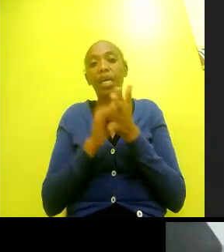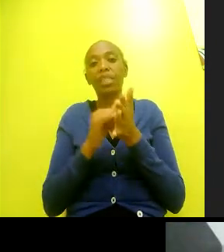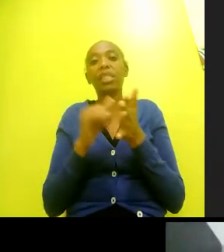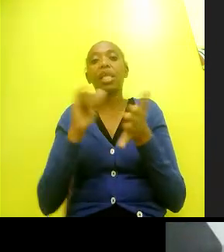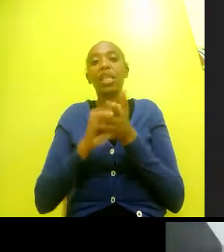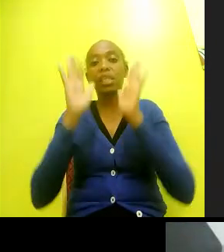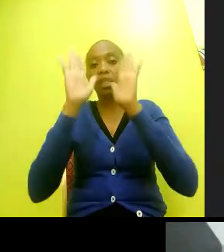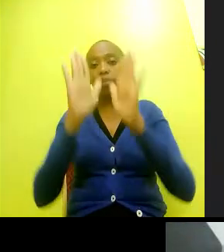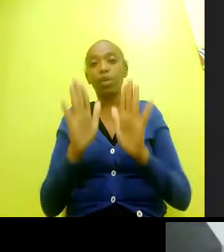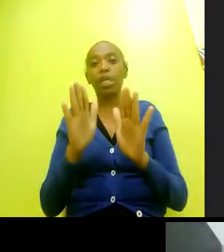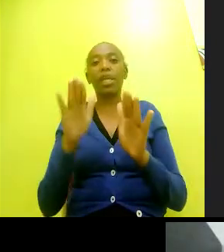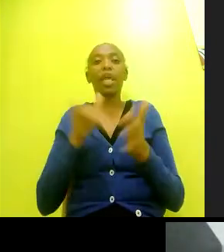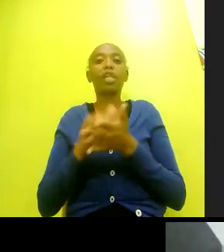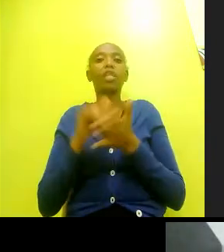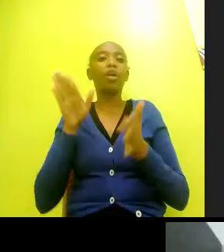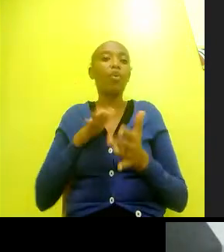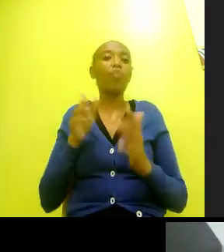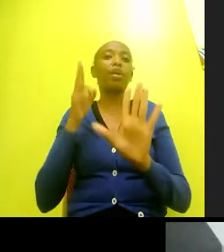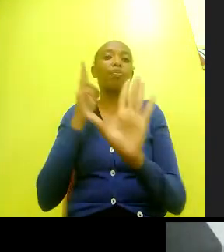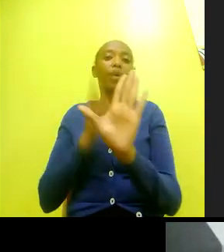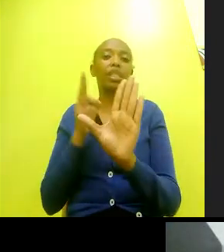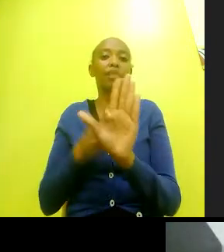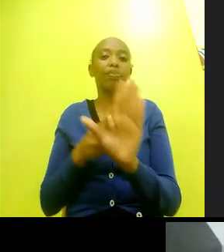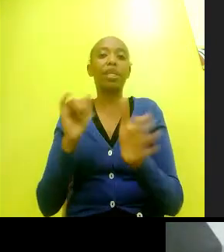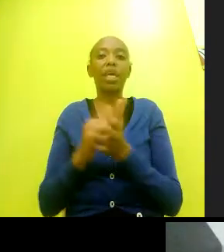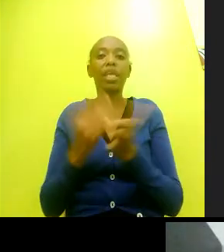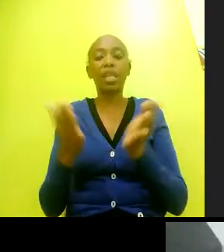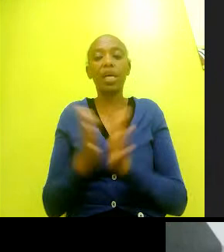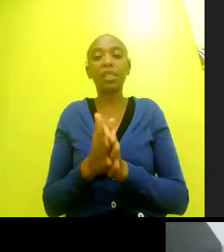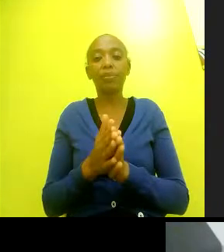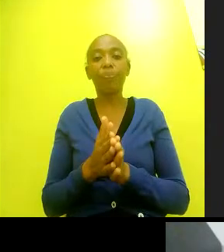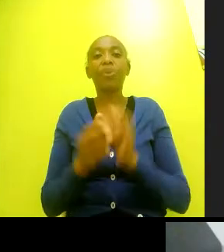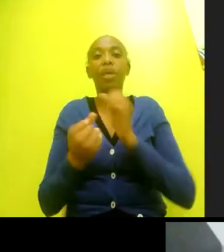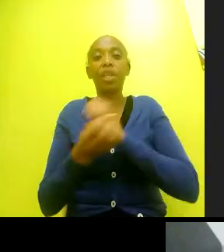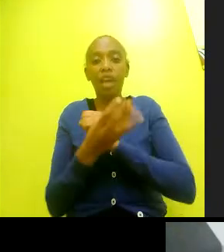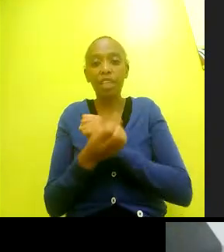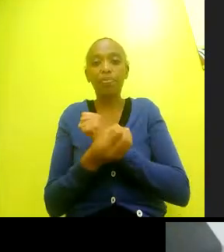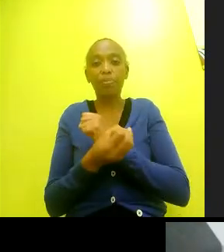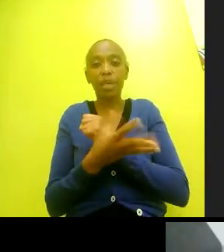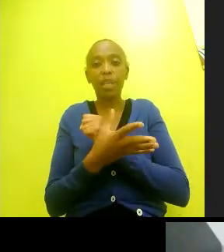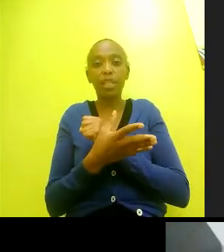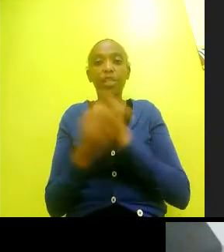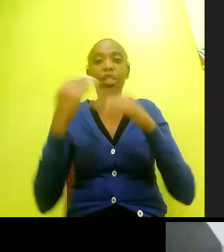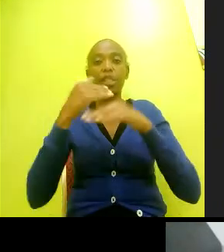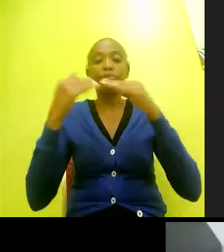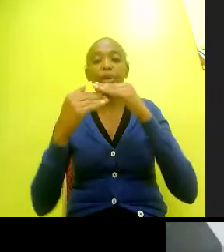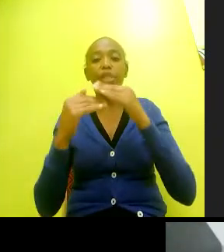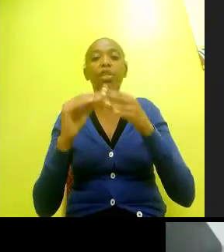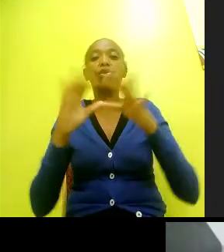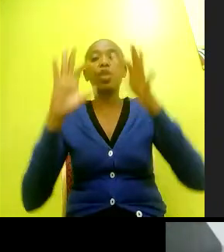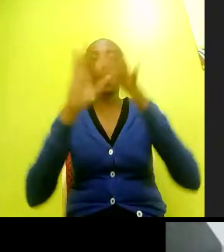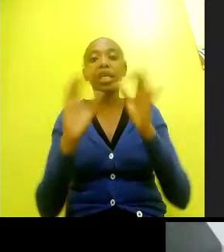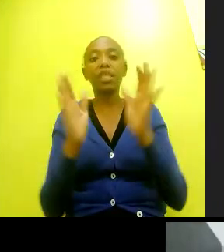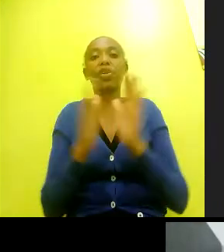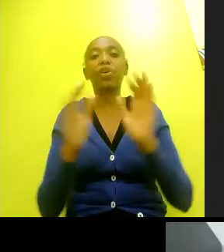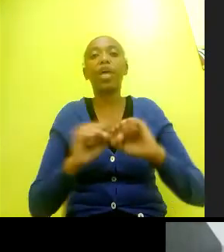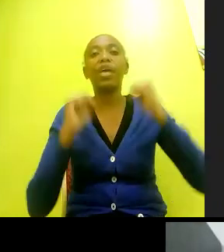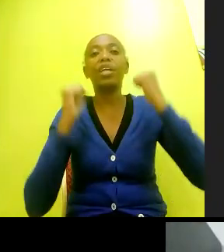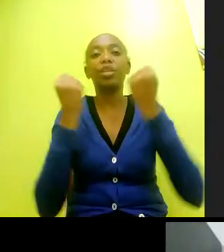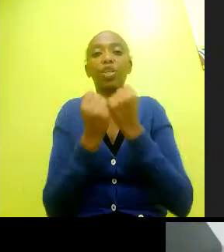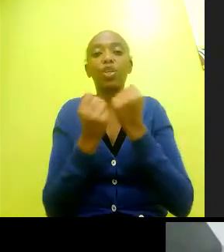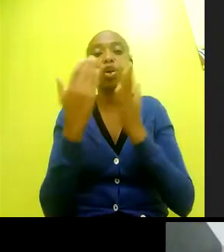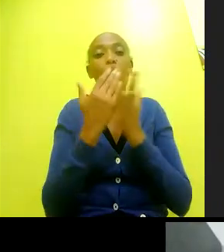women participate and that the definition is really built into the cultural and social programs